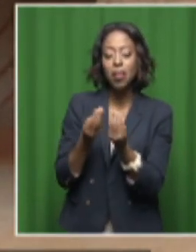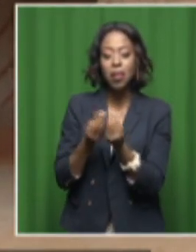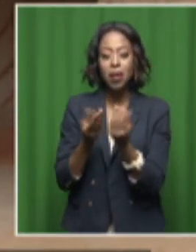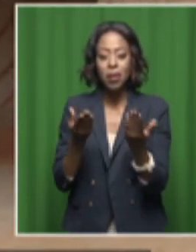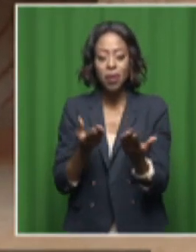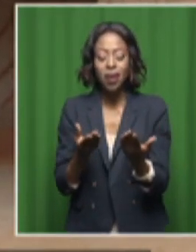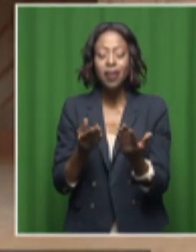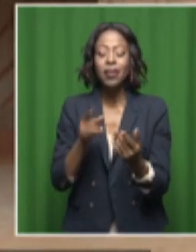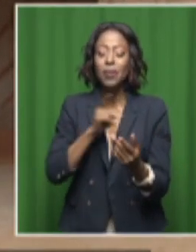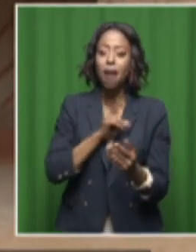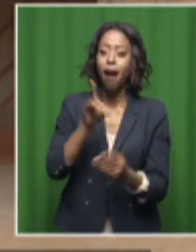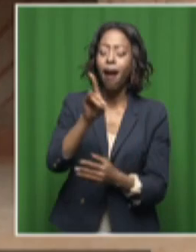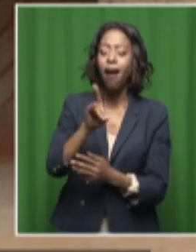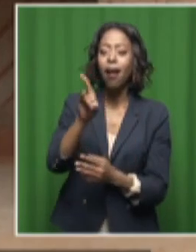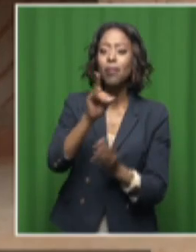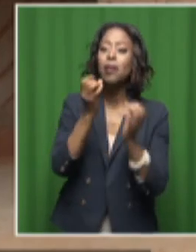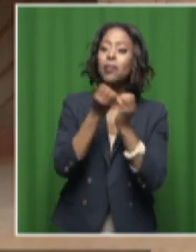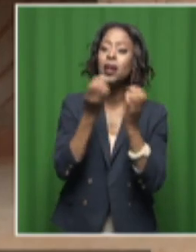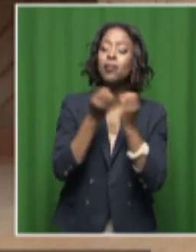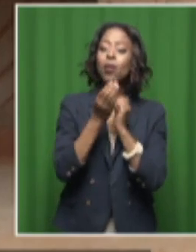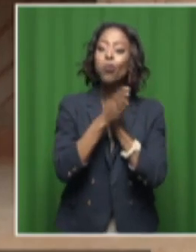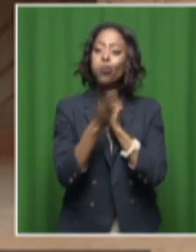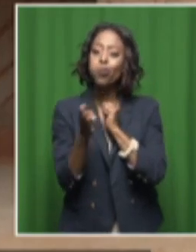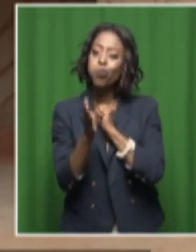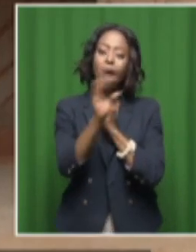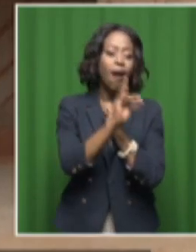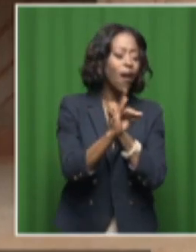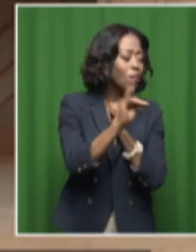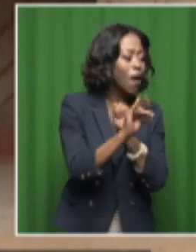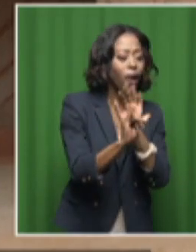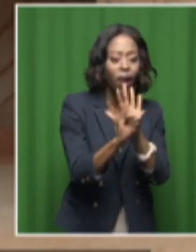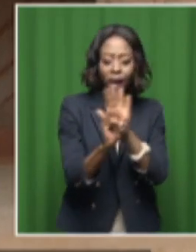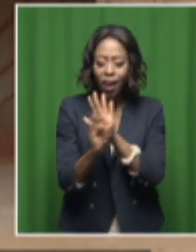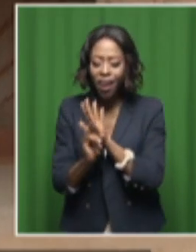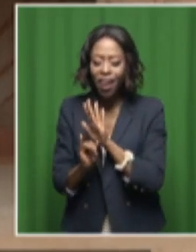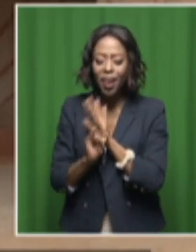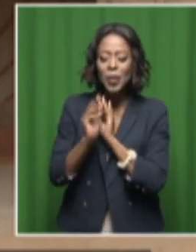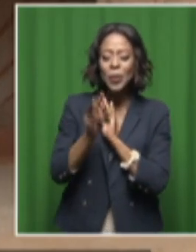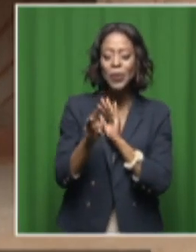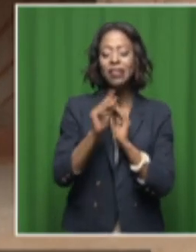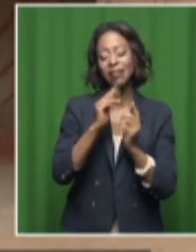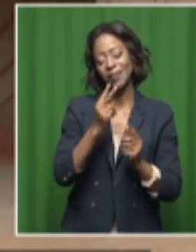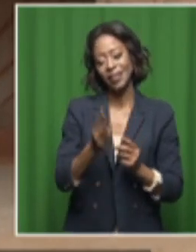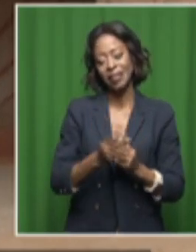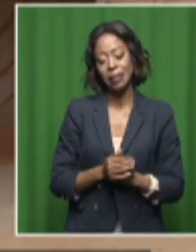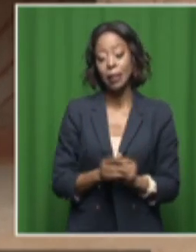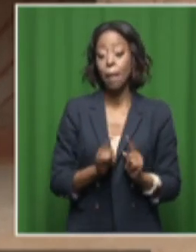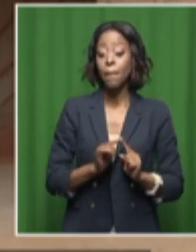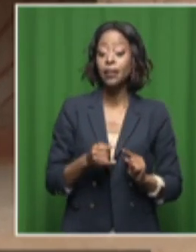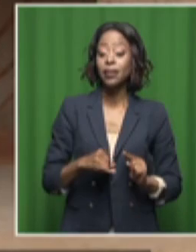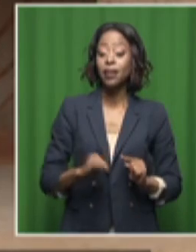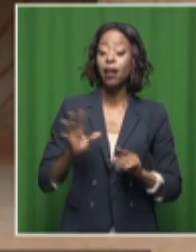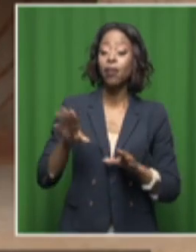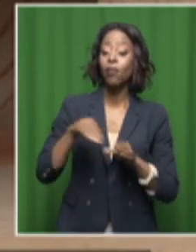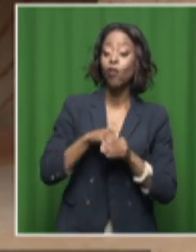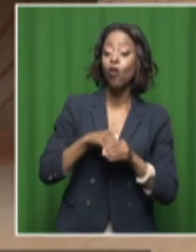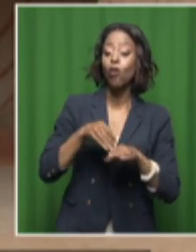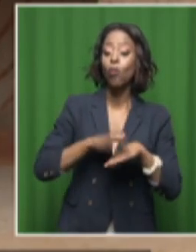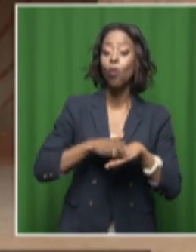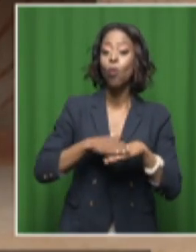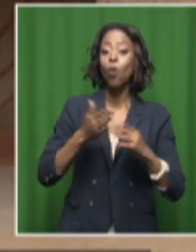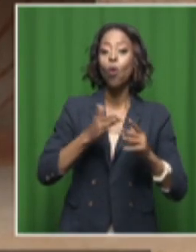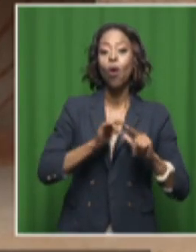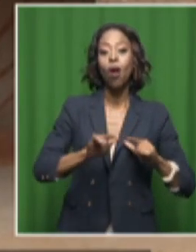Safari Town. Everywhere you go, there's an animal of some sort that you are going to find. But let me bring in